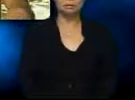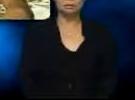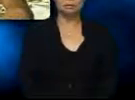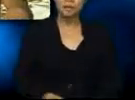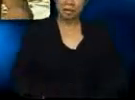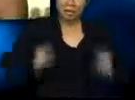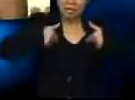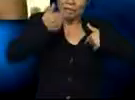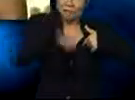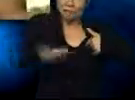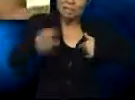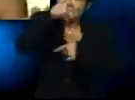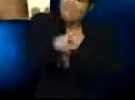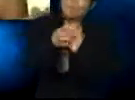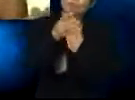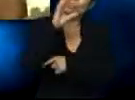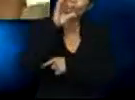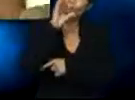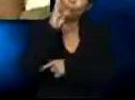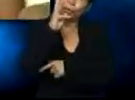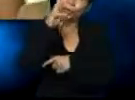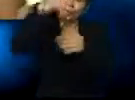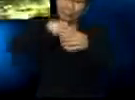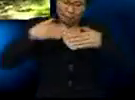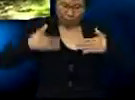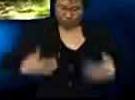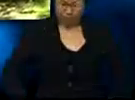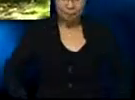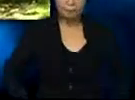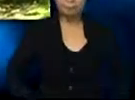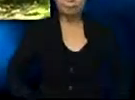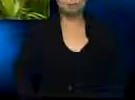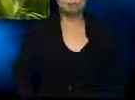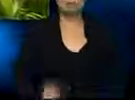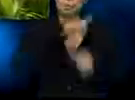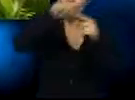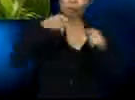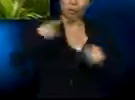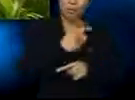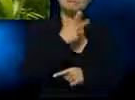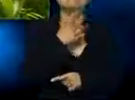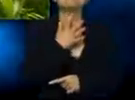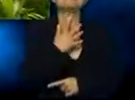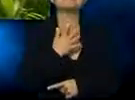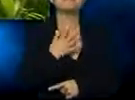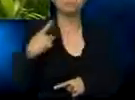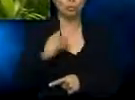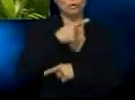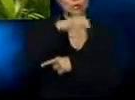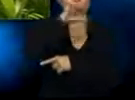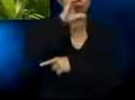Living things need water inside their bodies. When we are thirsty, we drink